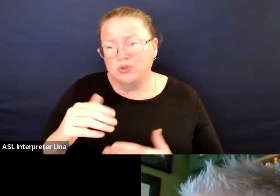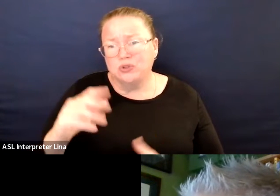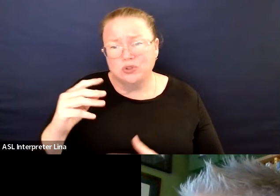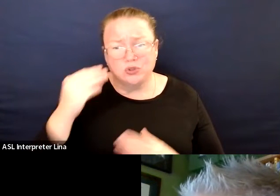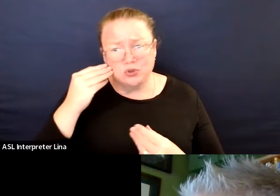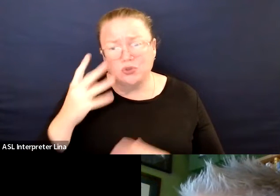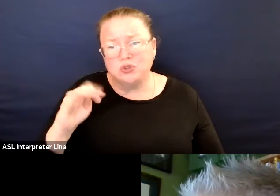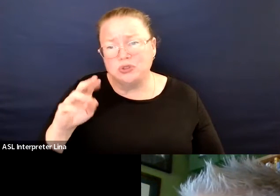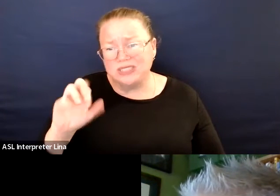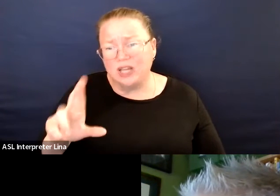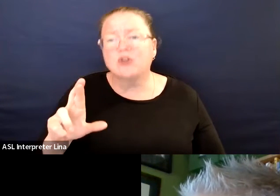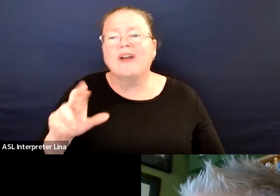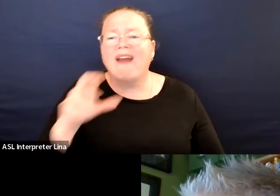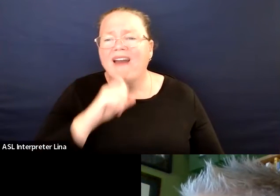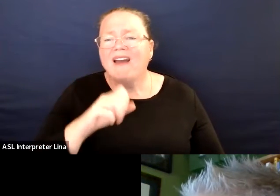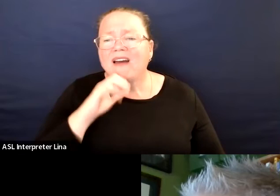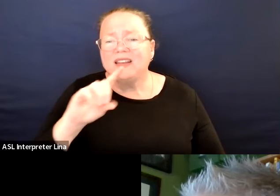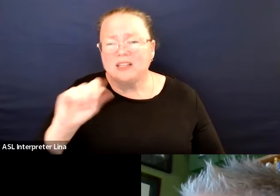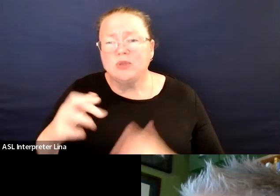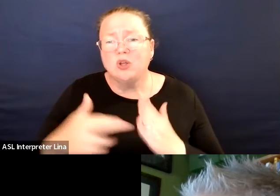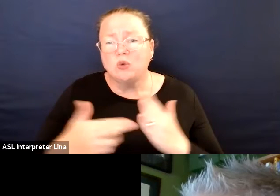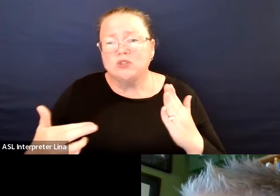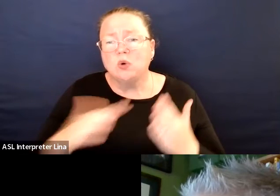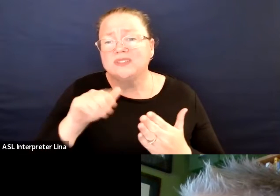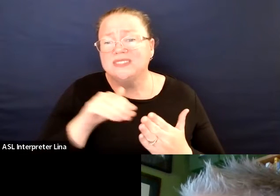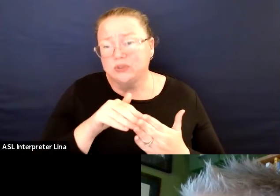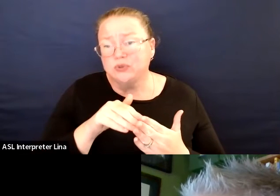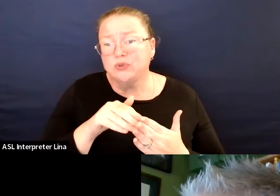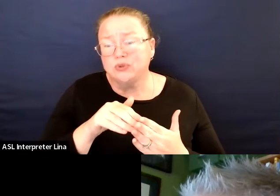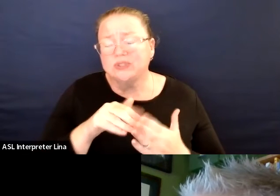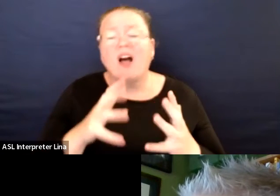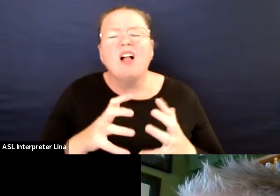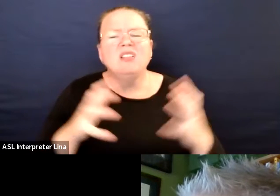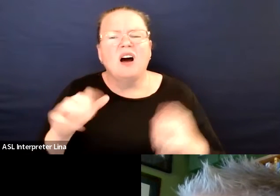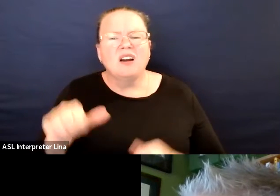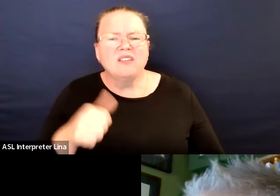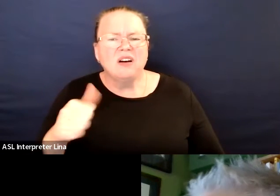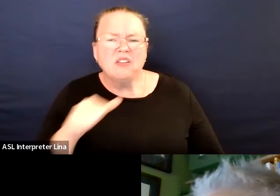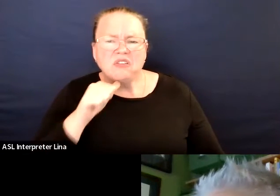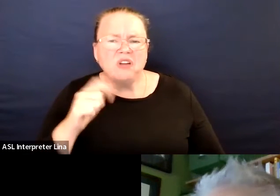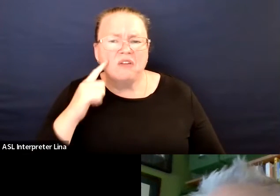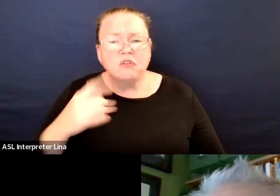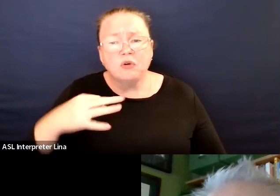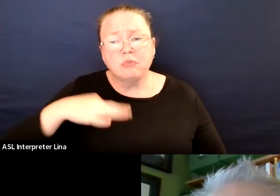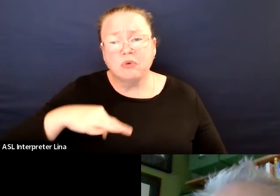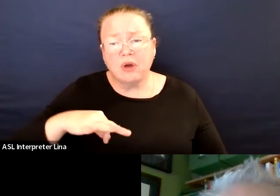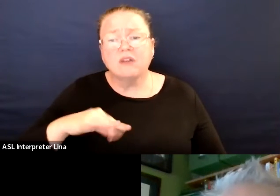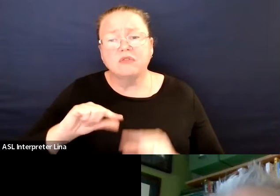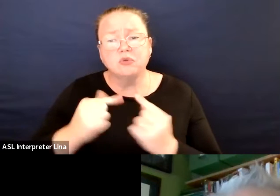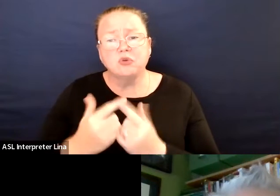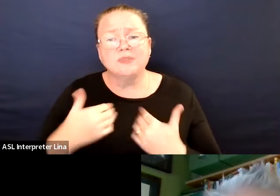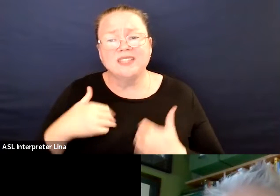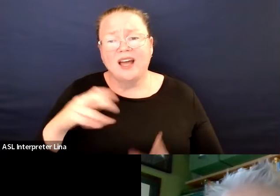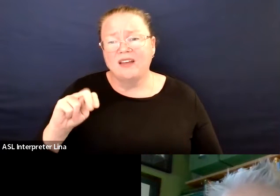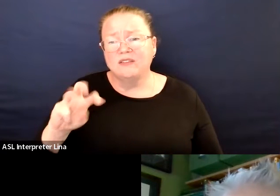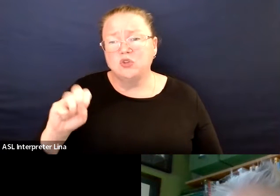and Disability Resource Centers. A lot of other nonprofits that have newsletters,